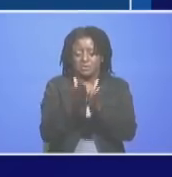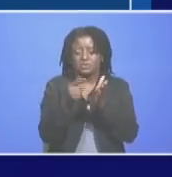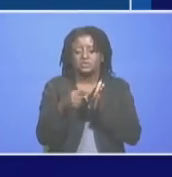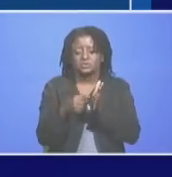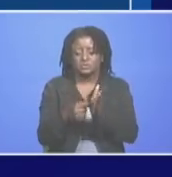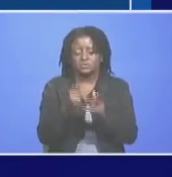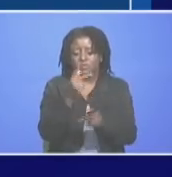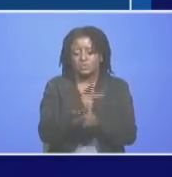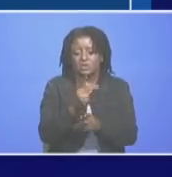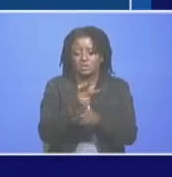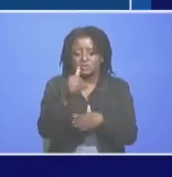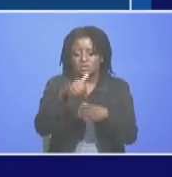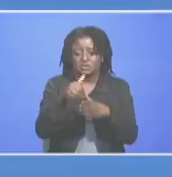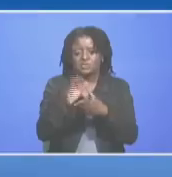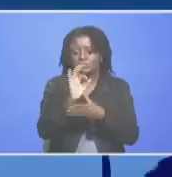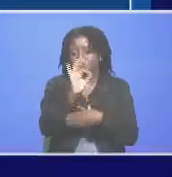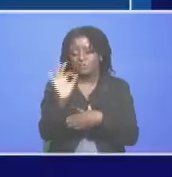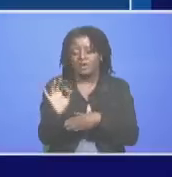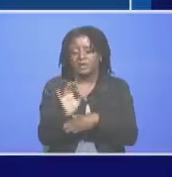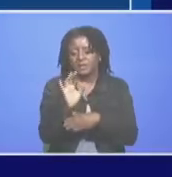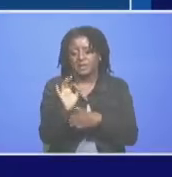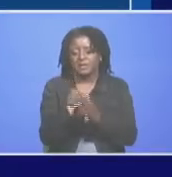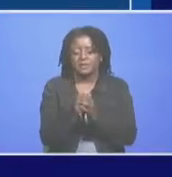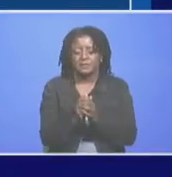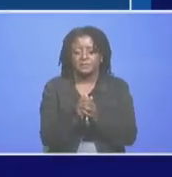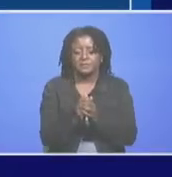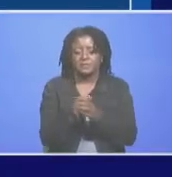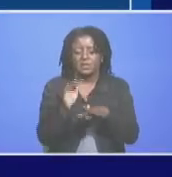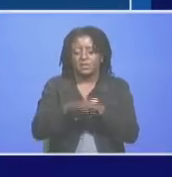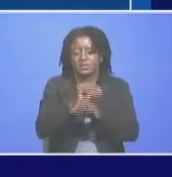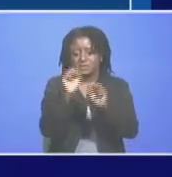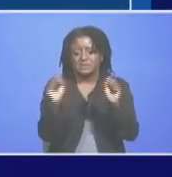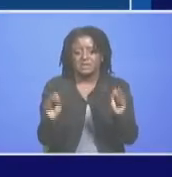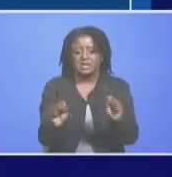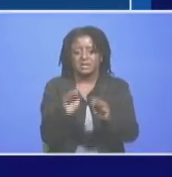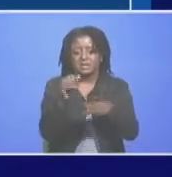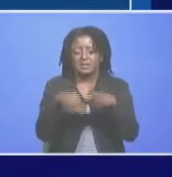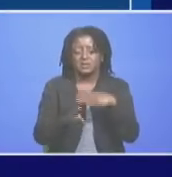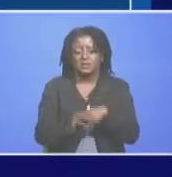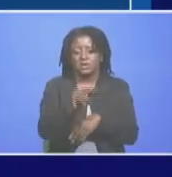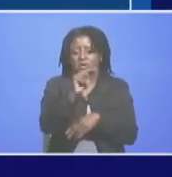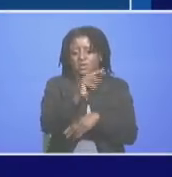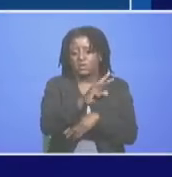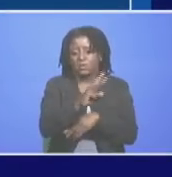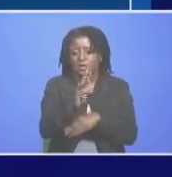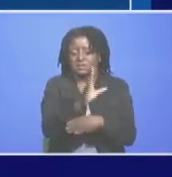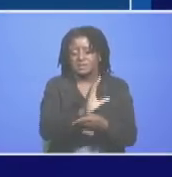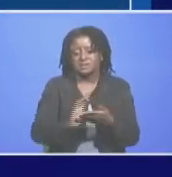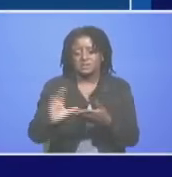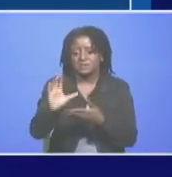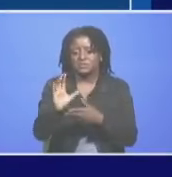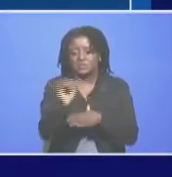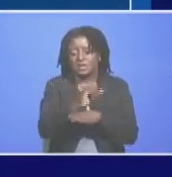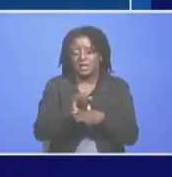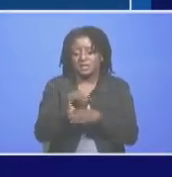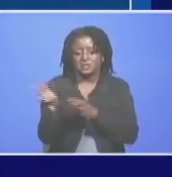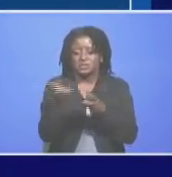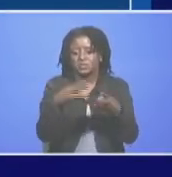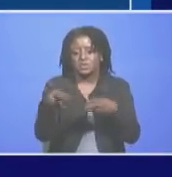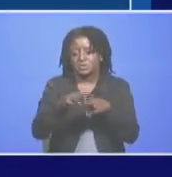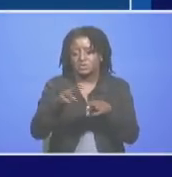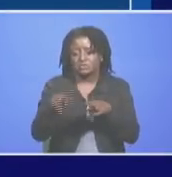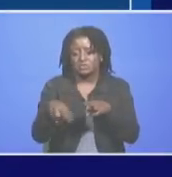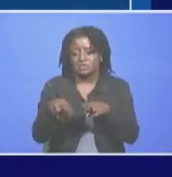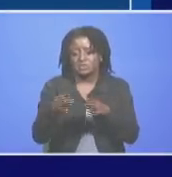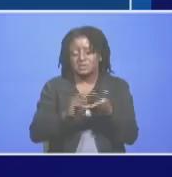choppy at 4 to 7 feet over the ocean. And then on Saturday in the Northwest and Central Islands, the winds start to come down quite nicely to